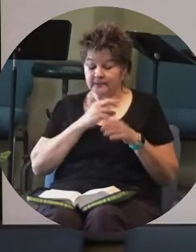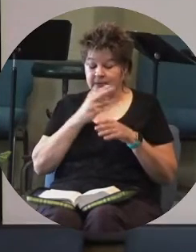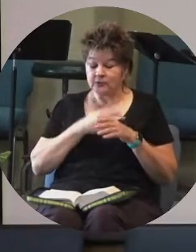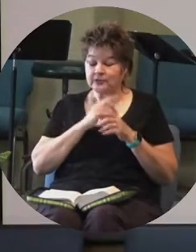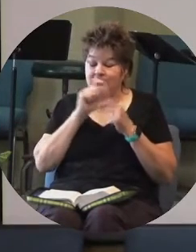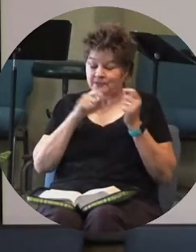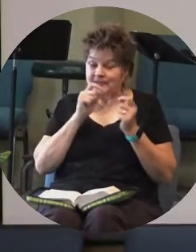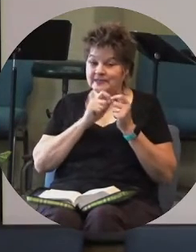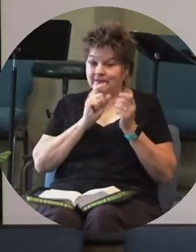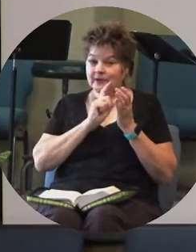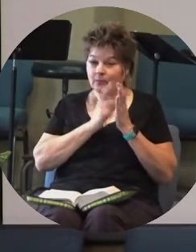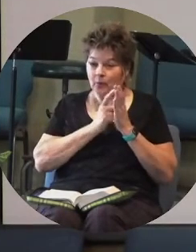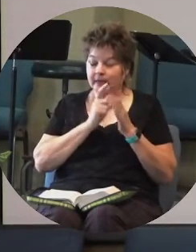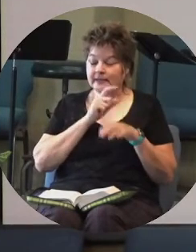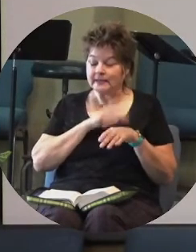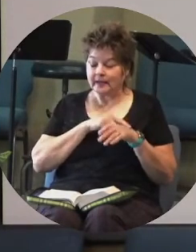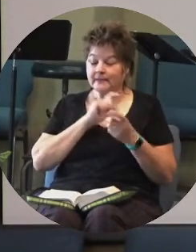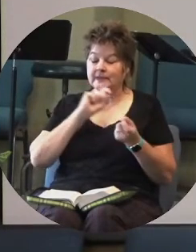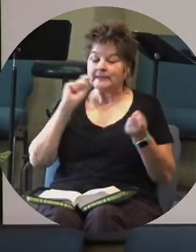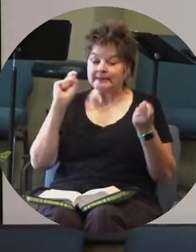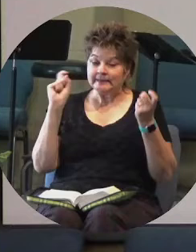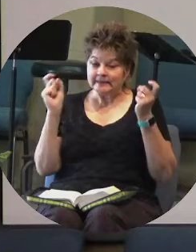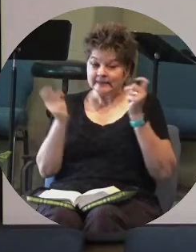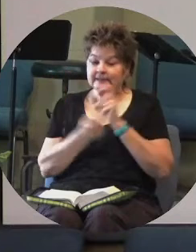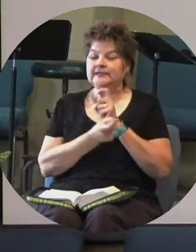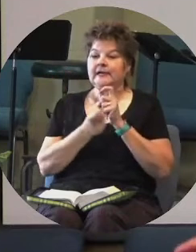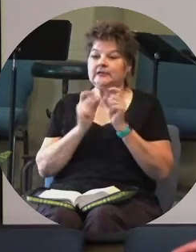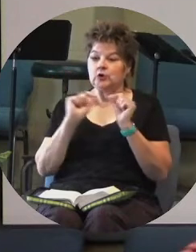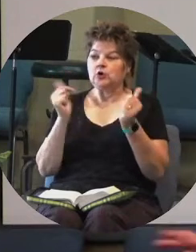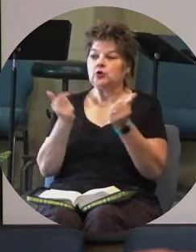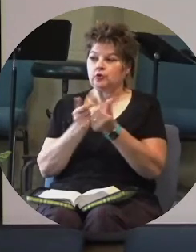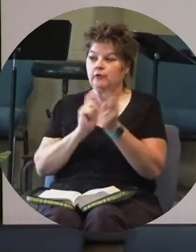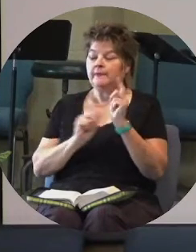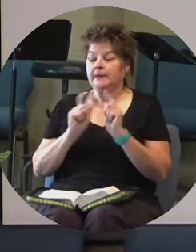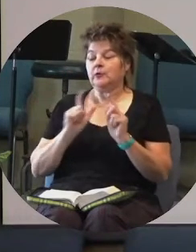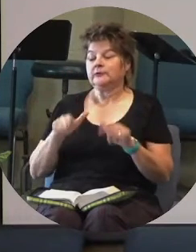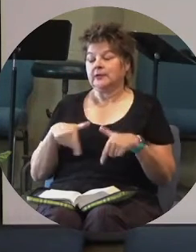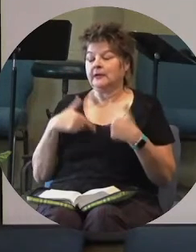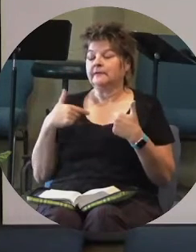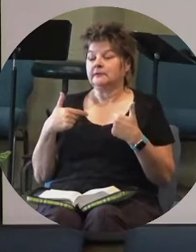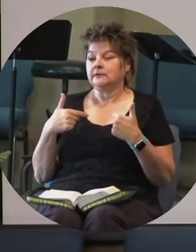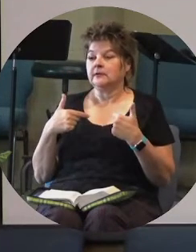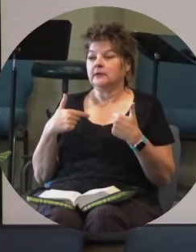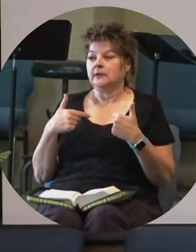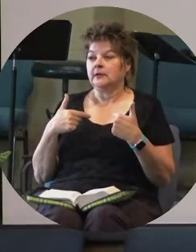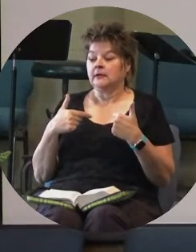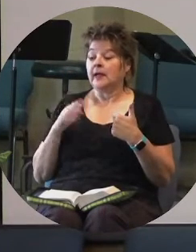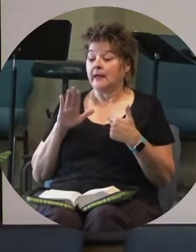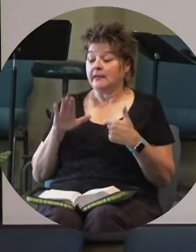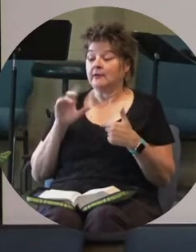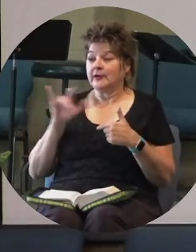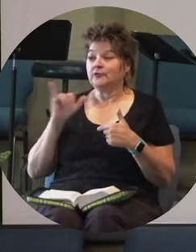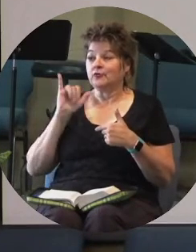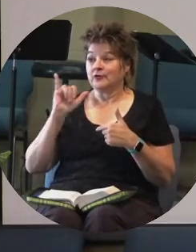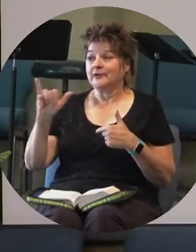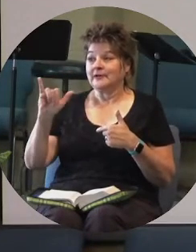in time to change a group of people's lives and their eternities